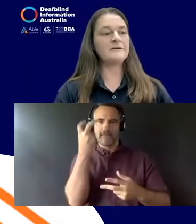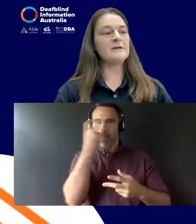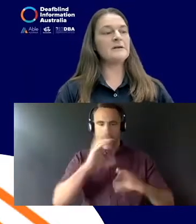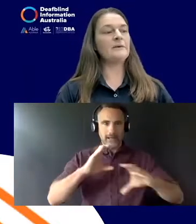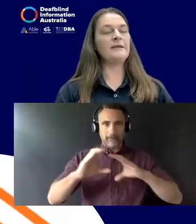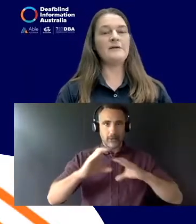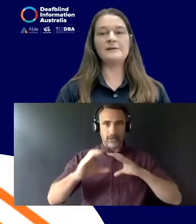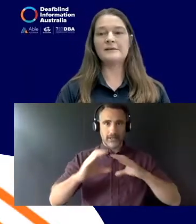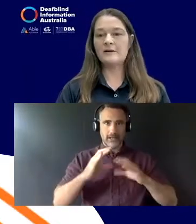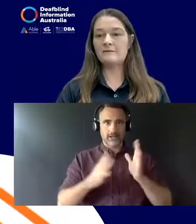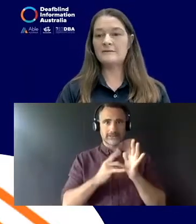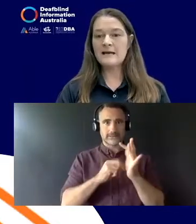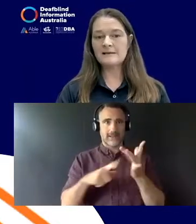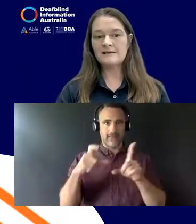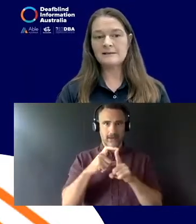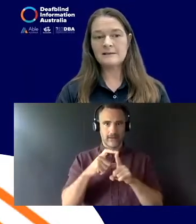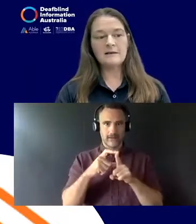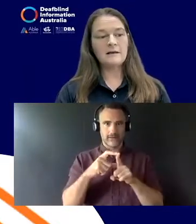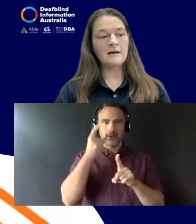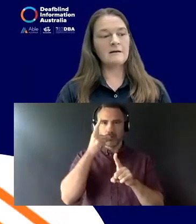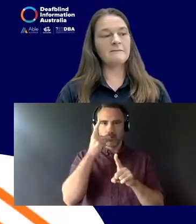detail with use of text,